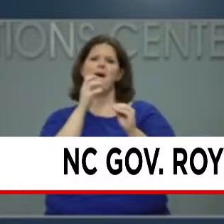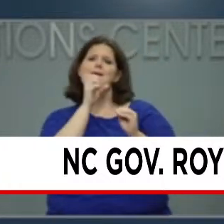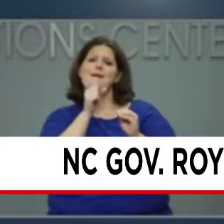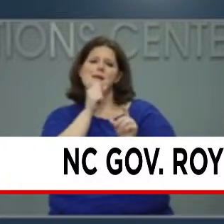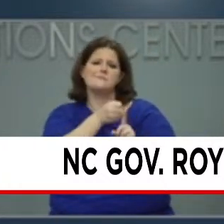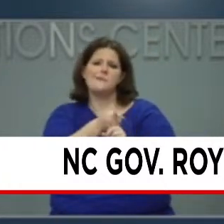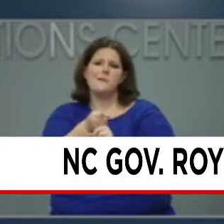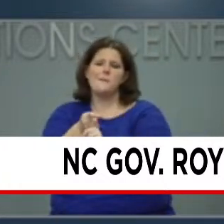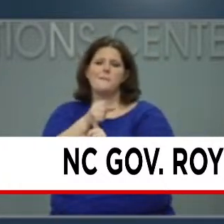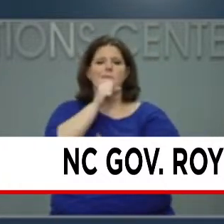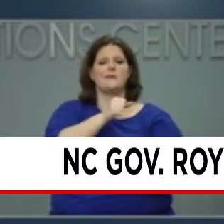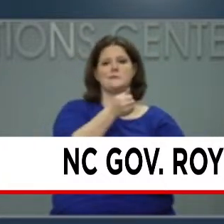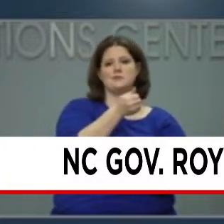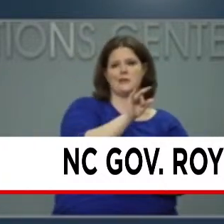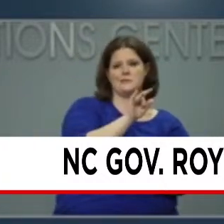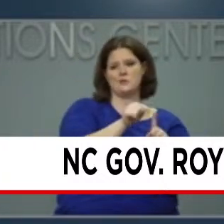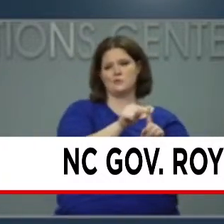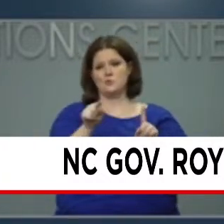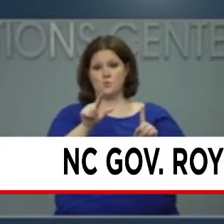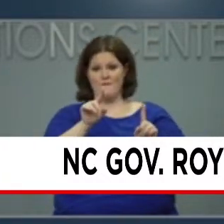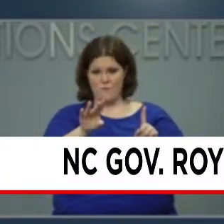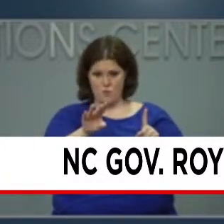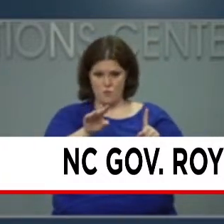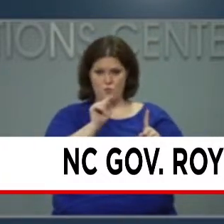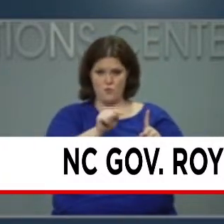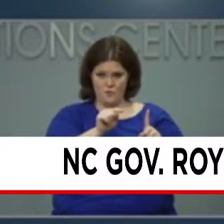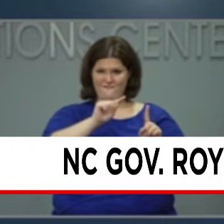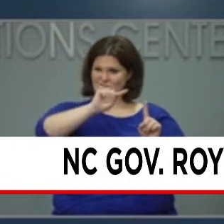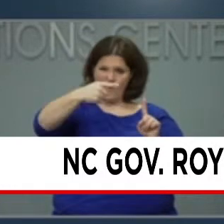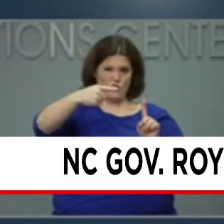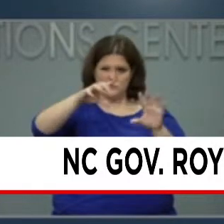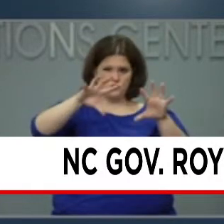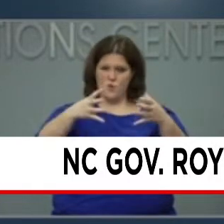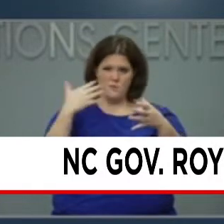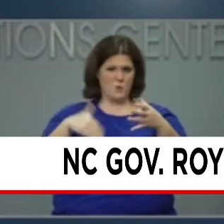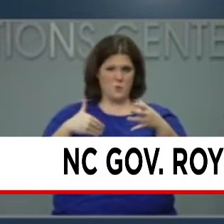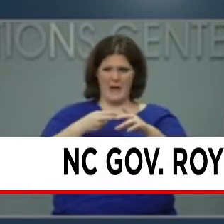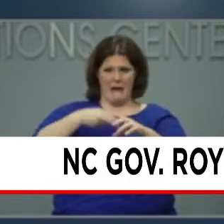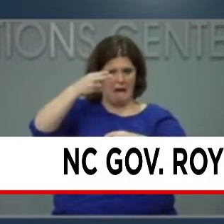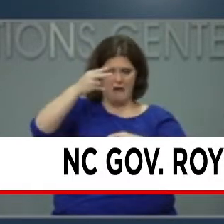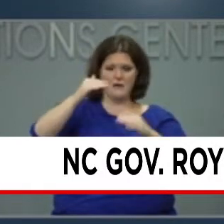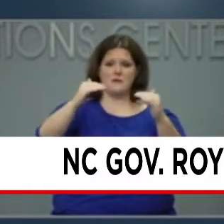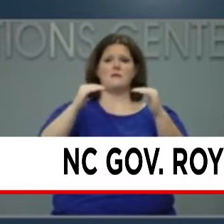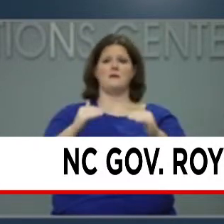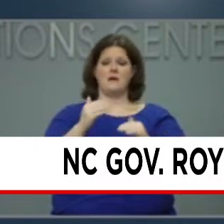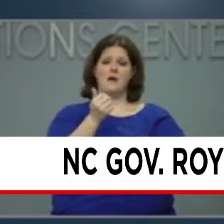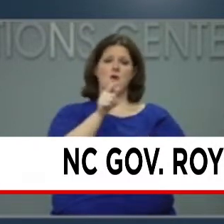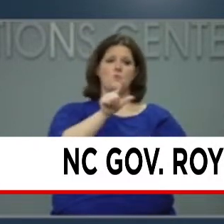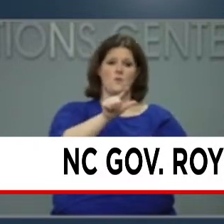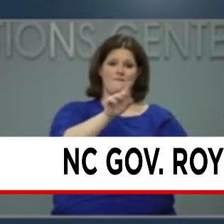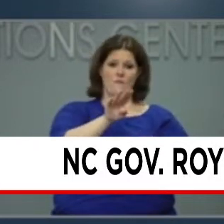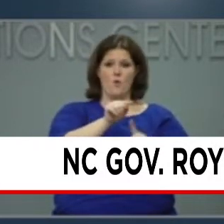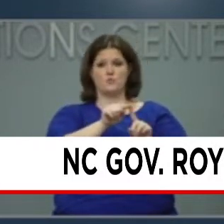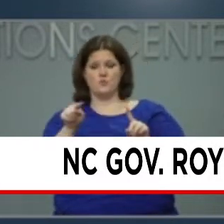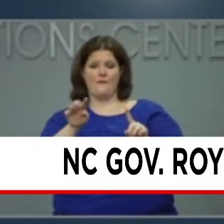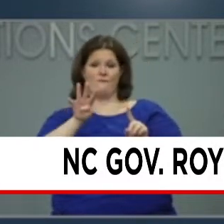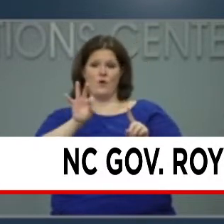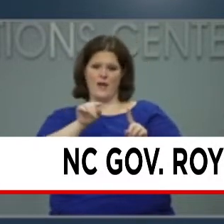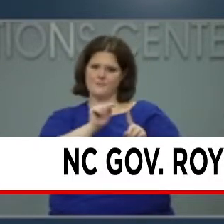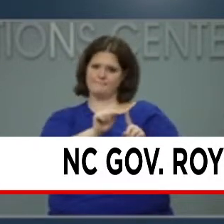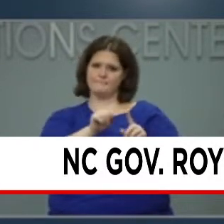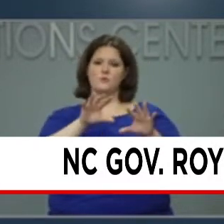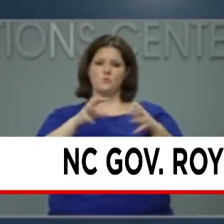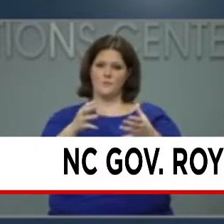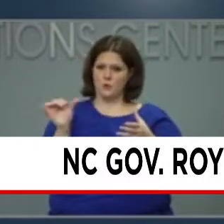through 24 years of age, followed by people ages 24 through 49. These age groups also have